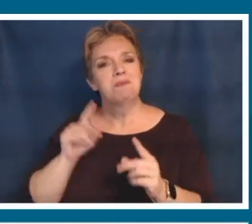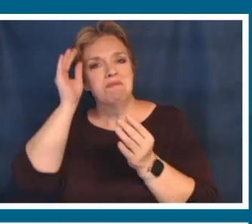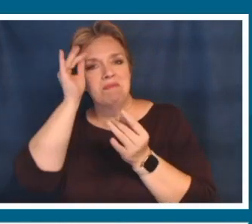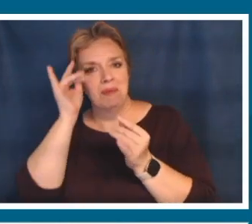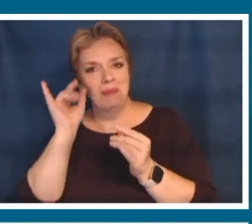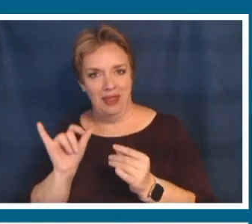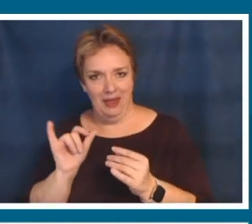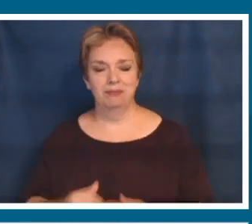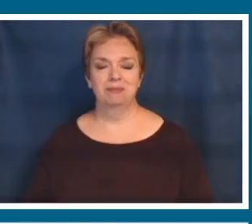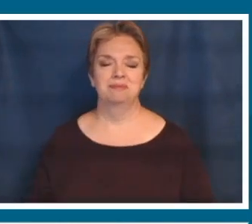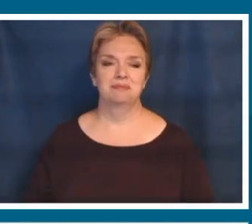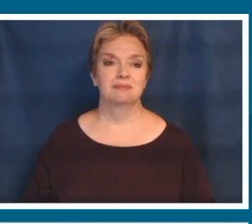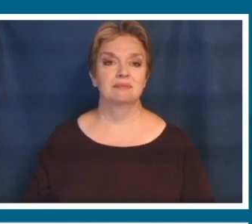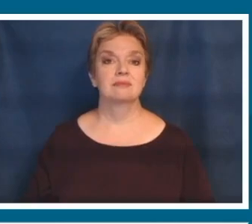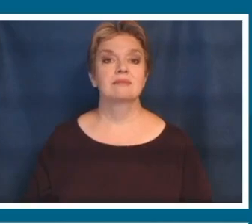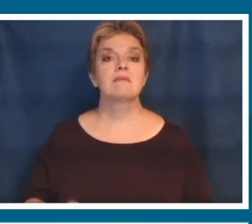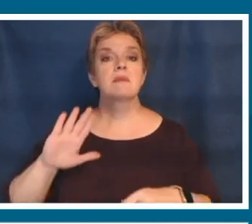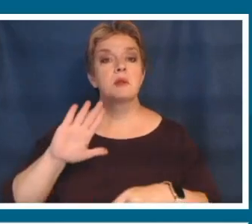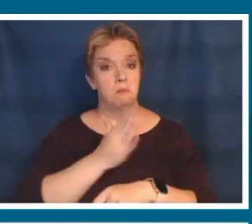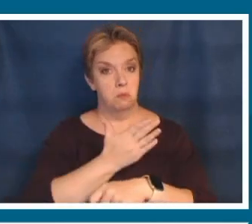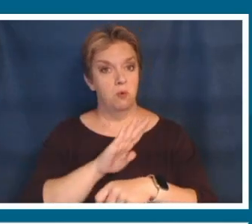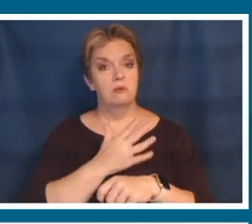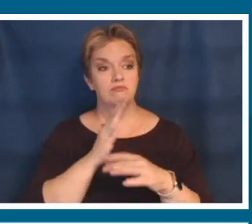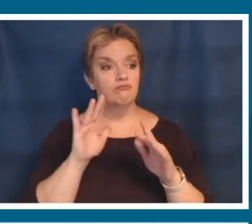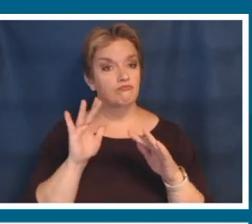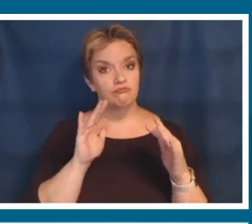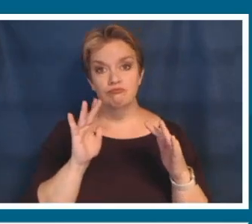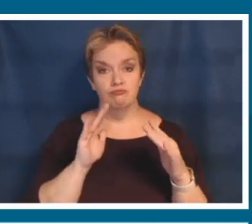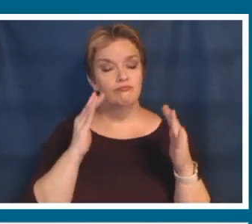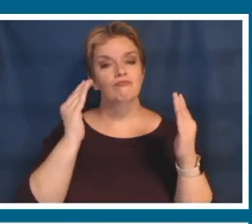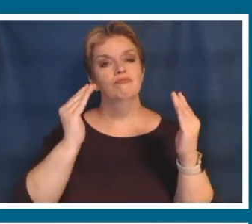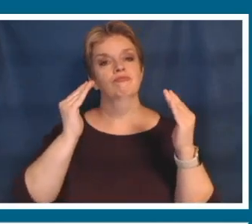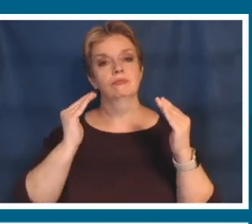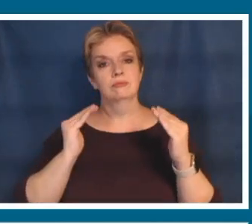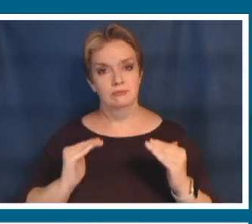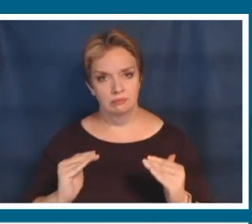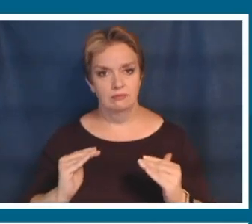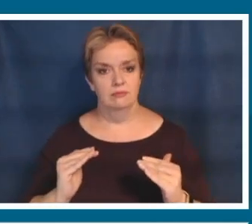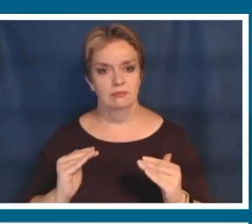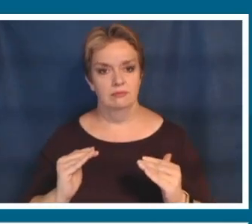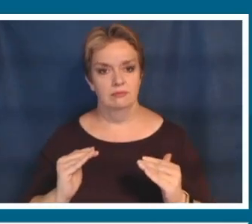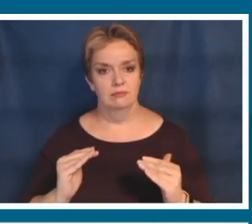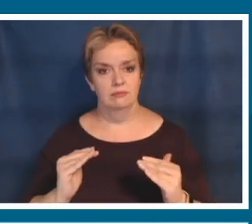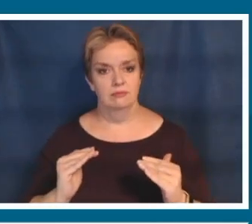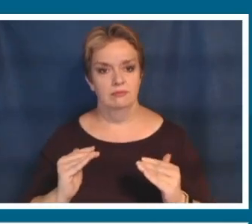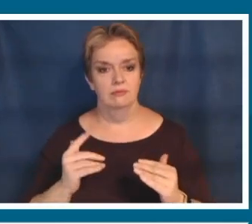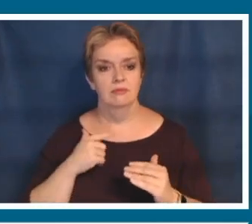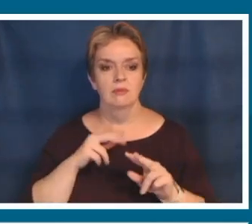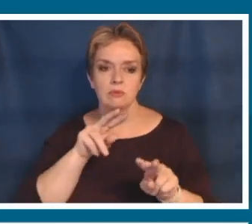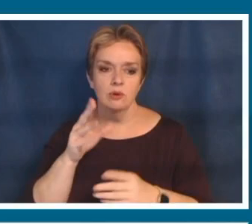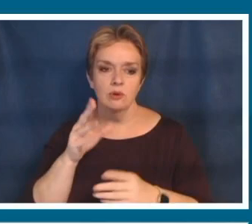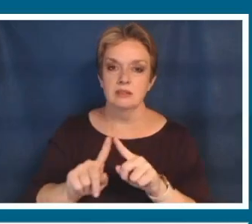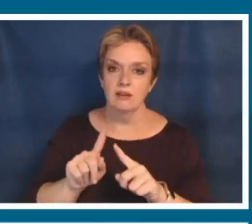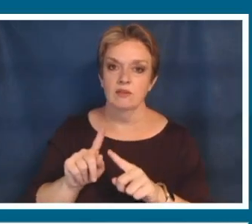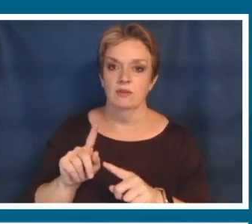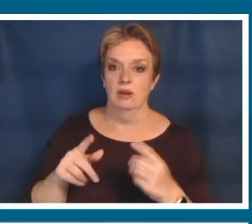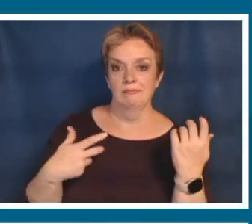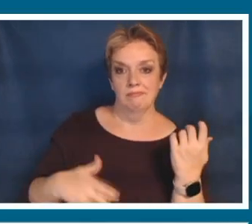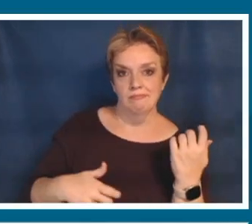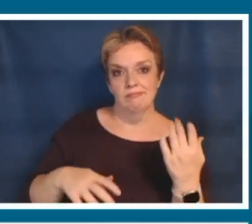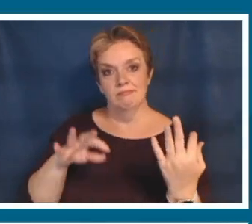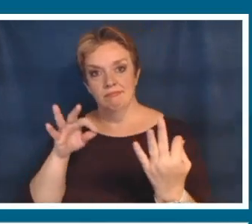there into what you see in front of you, some of the instruments themselves. And again, students